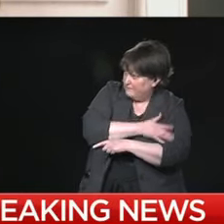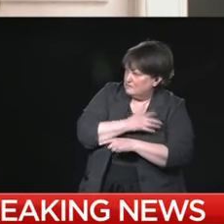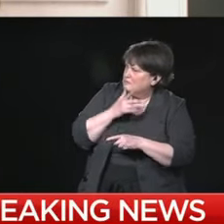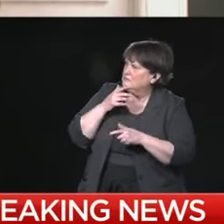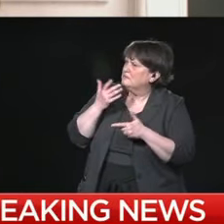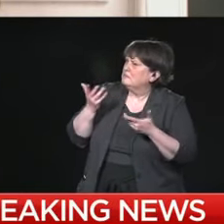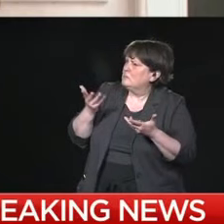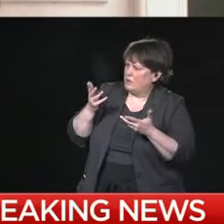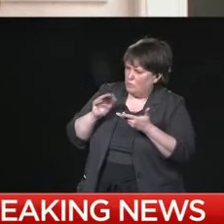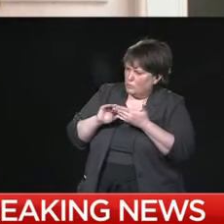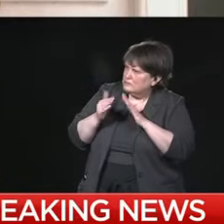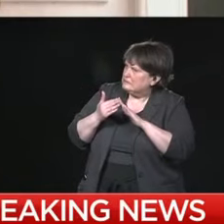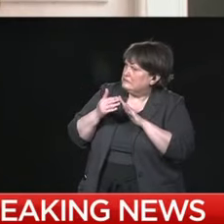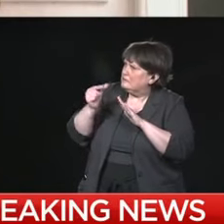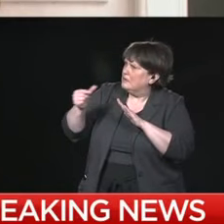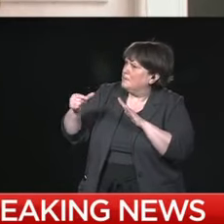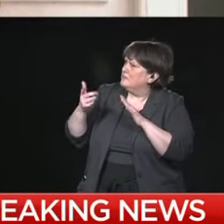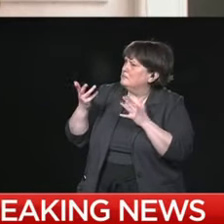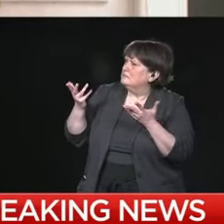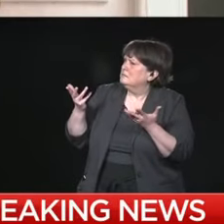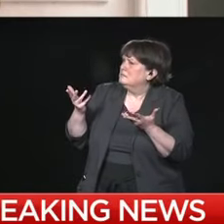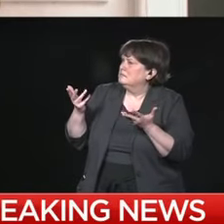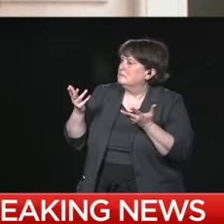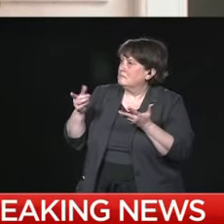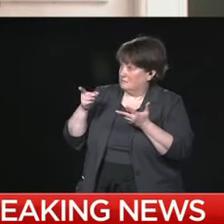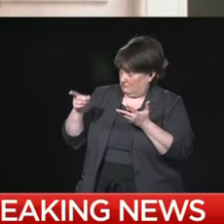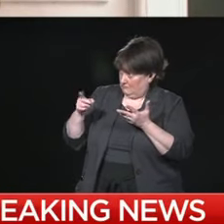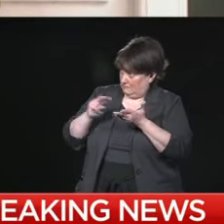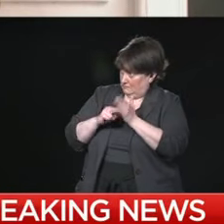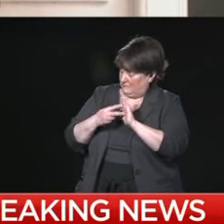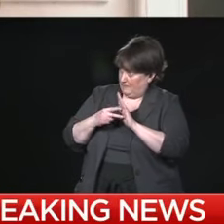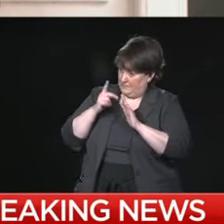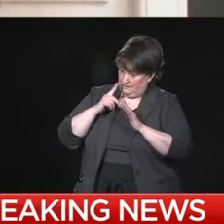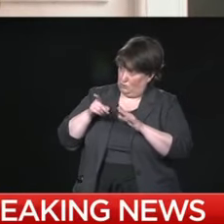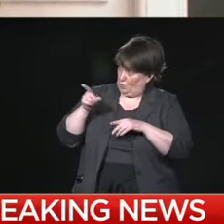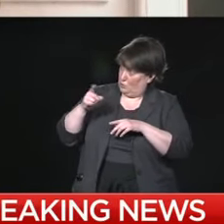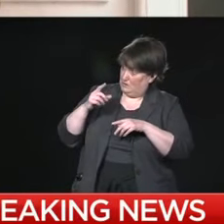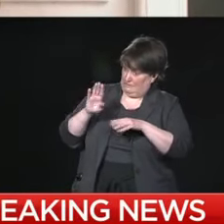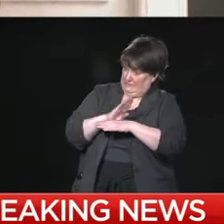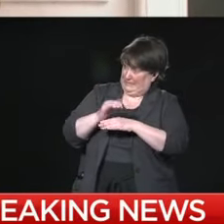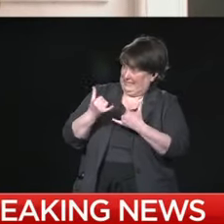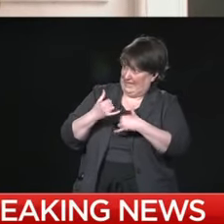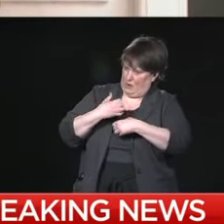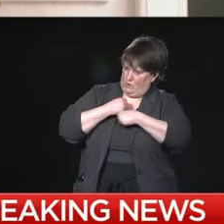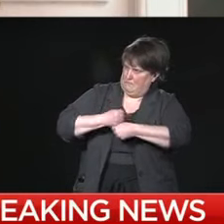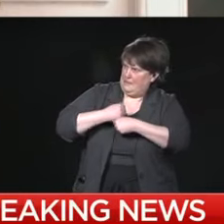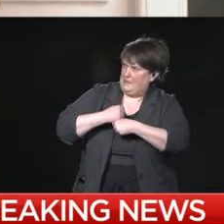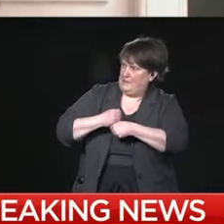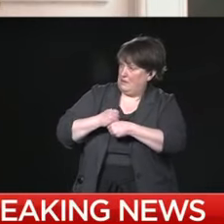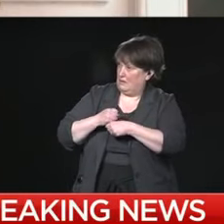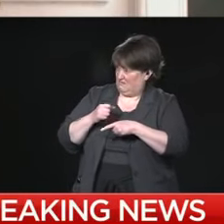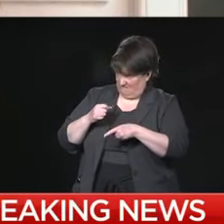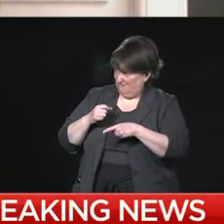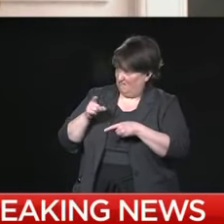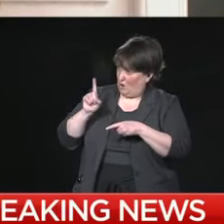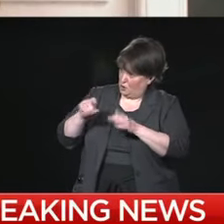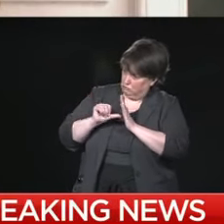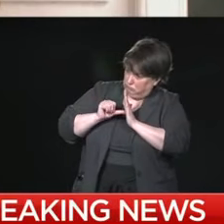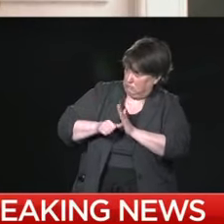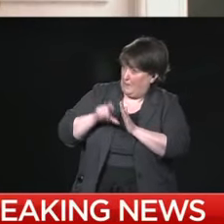and municipalities as they struggle with this? And does this ramp up of Canadian production, is this a reflection that this has to be a made in